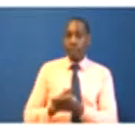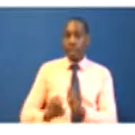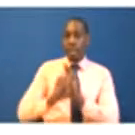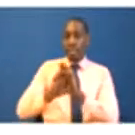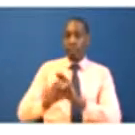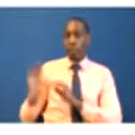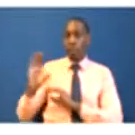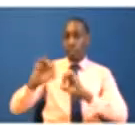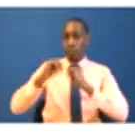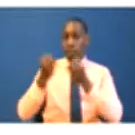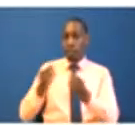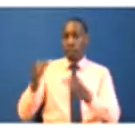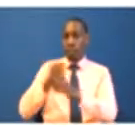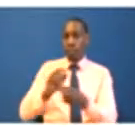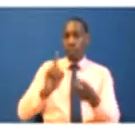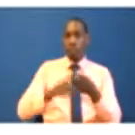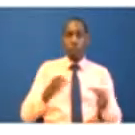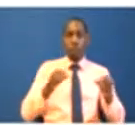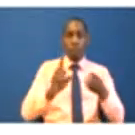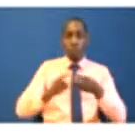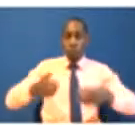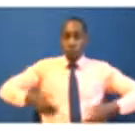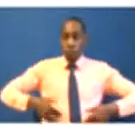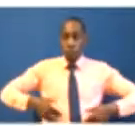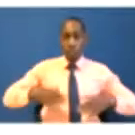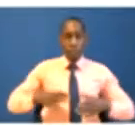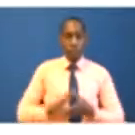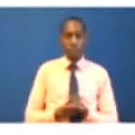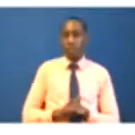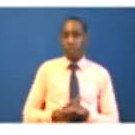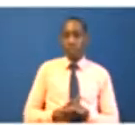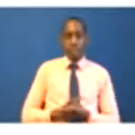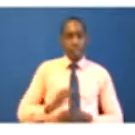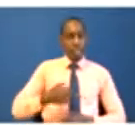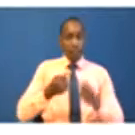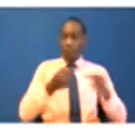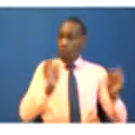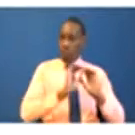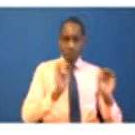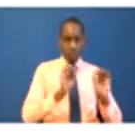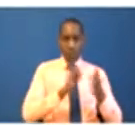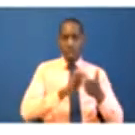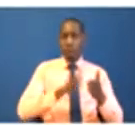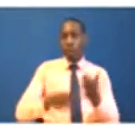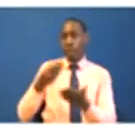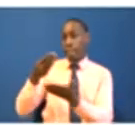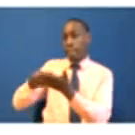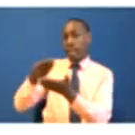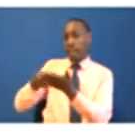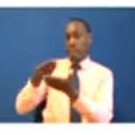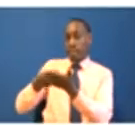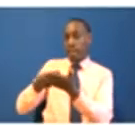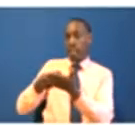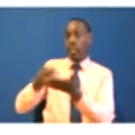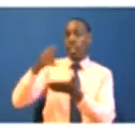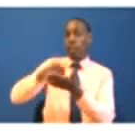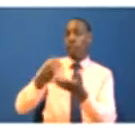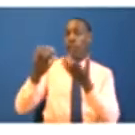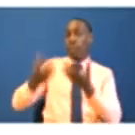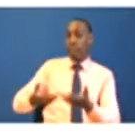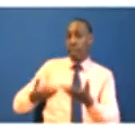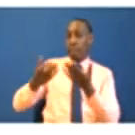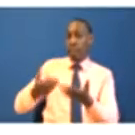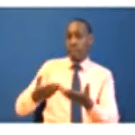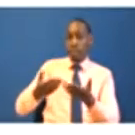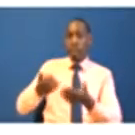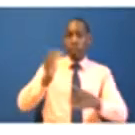society organizations communities and young people and i do not refute the fact that money plays a big part in who